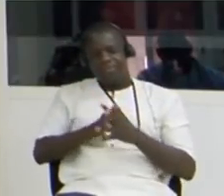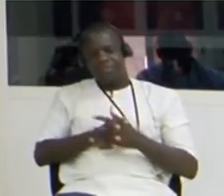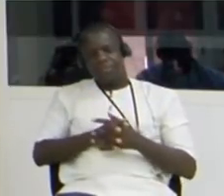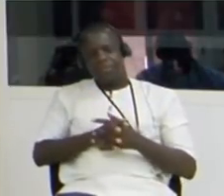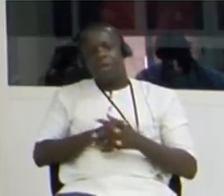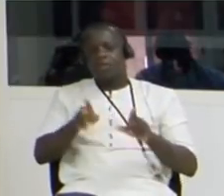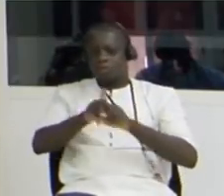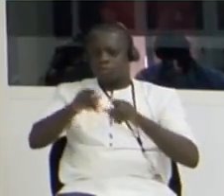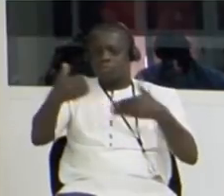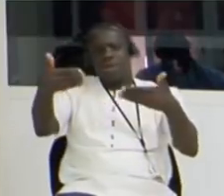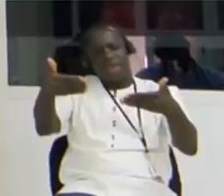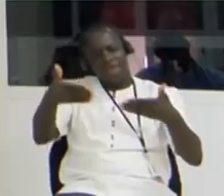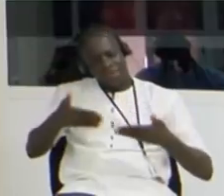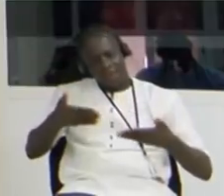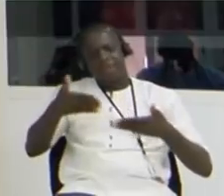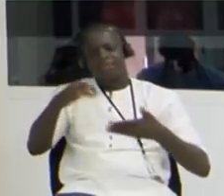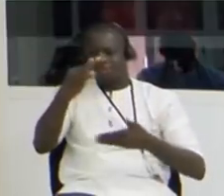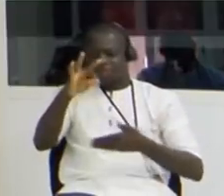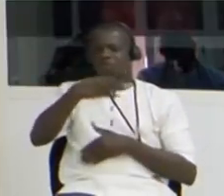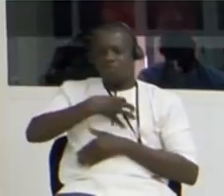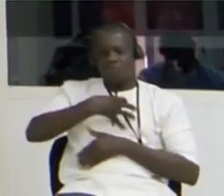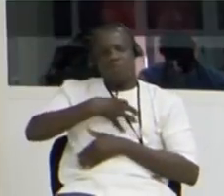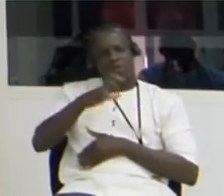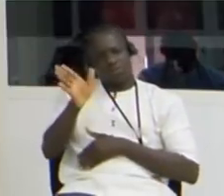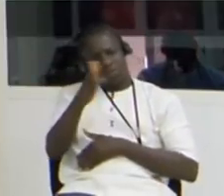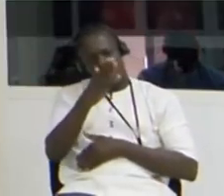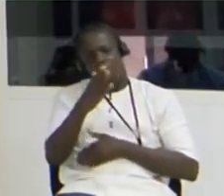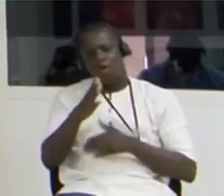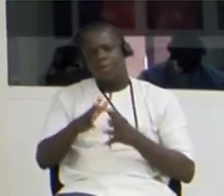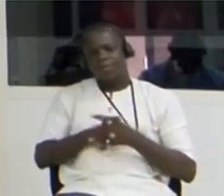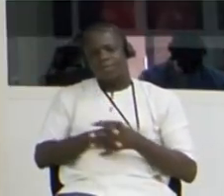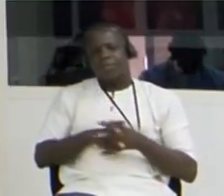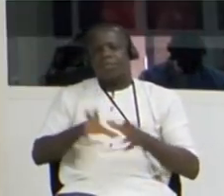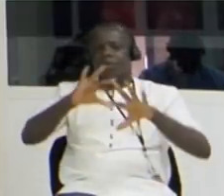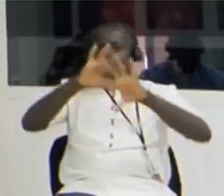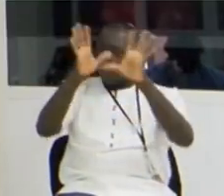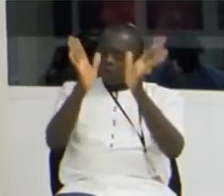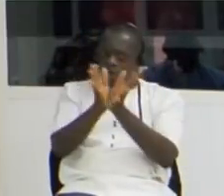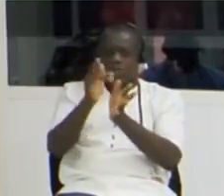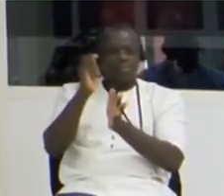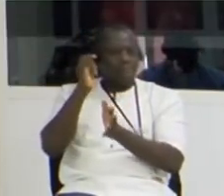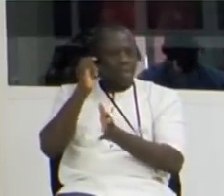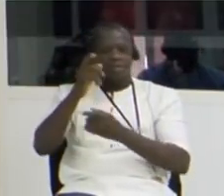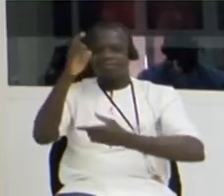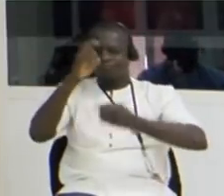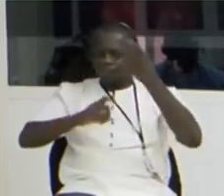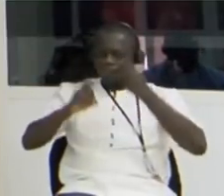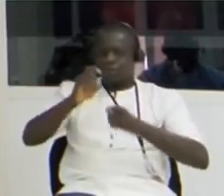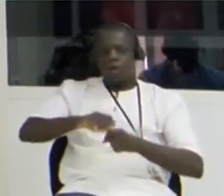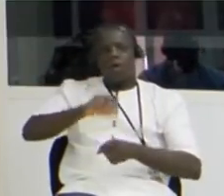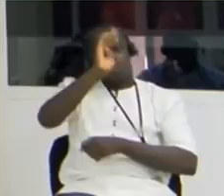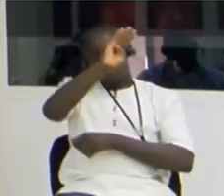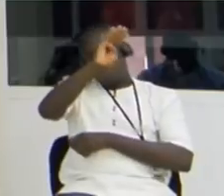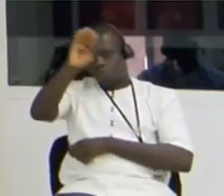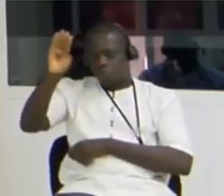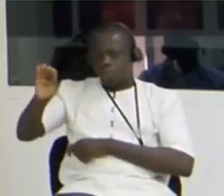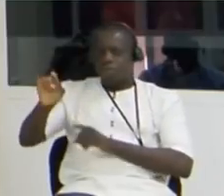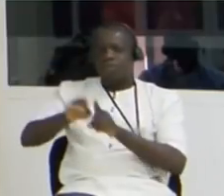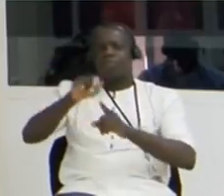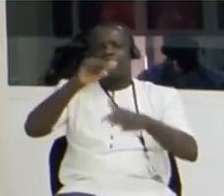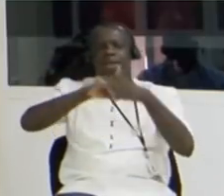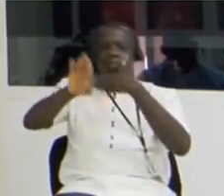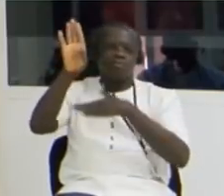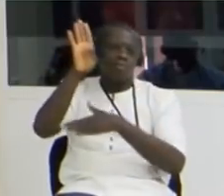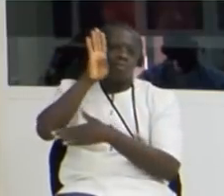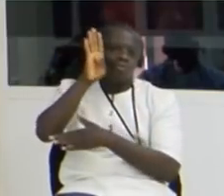can participate if they want to. So all the girls were camped again and at the hotel, and